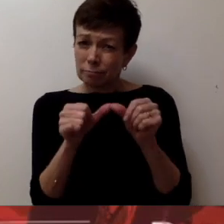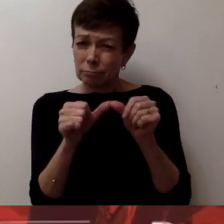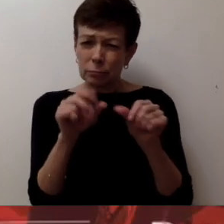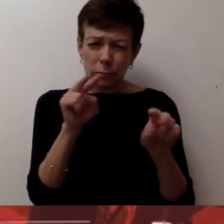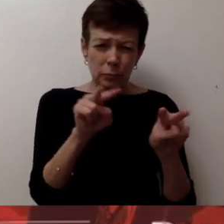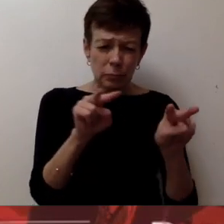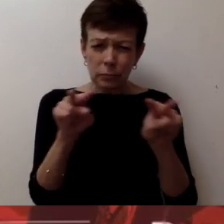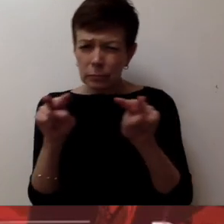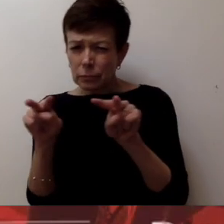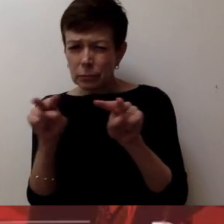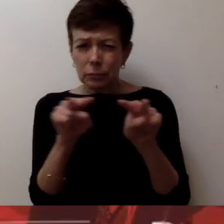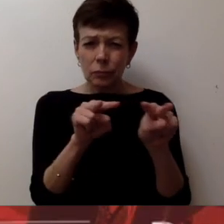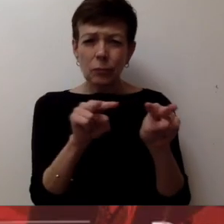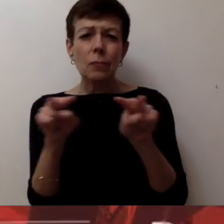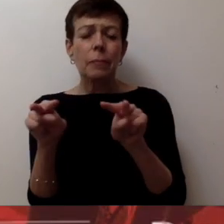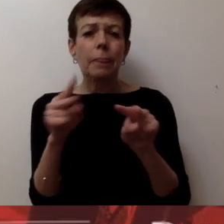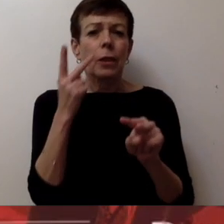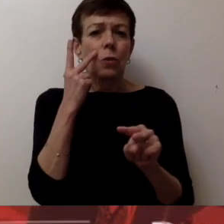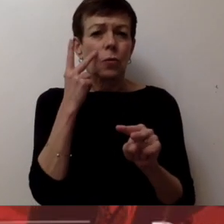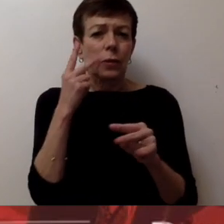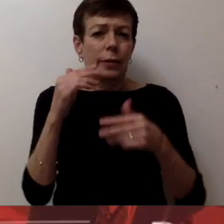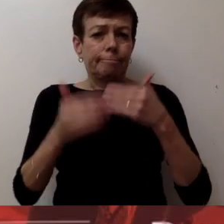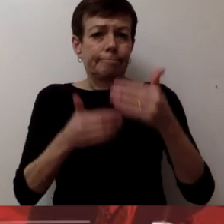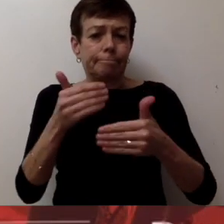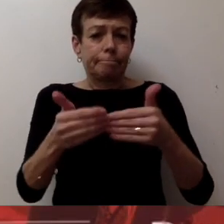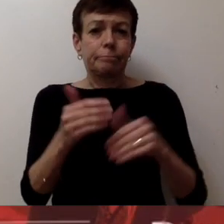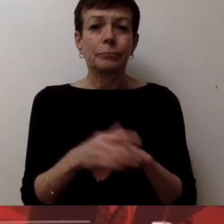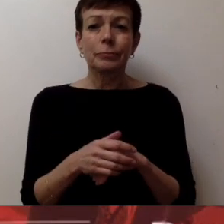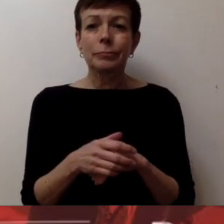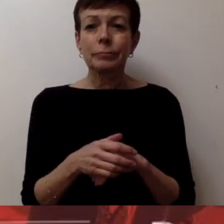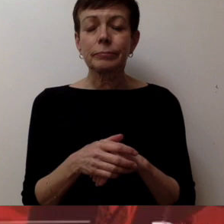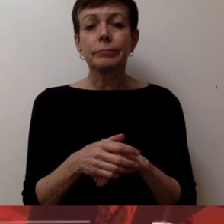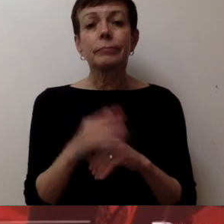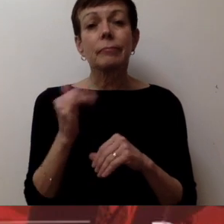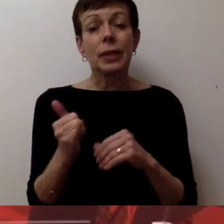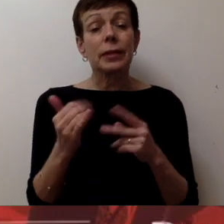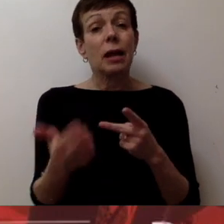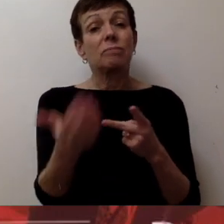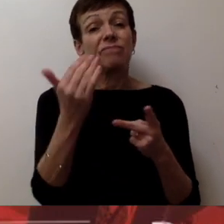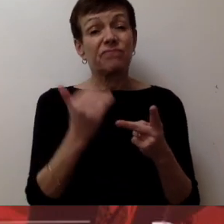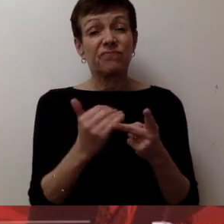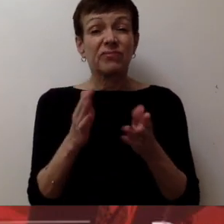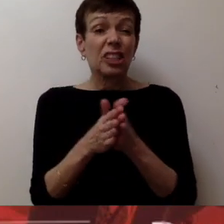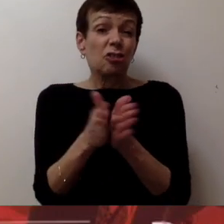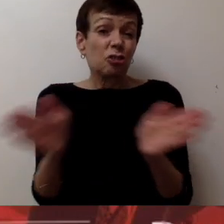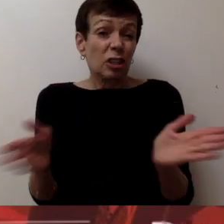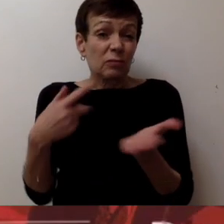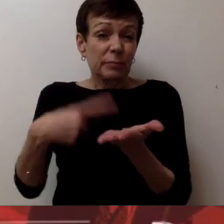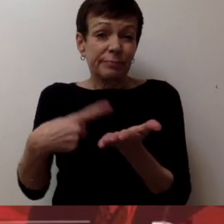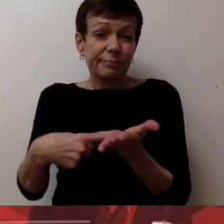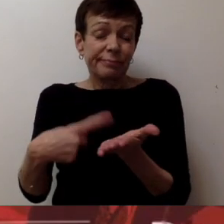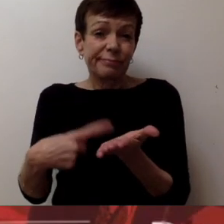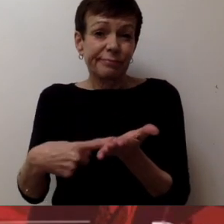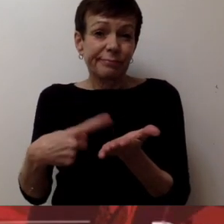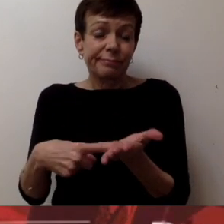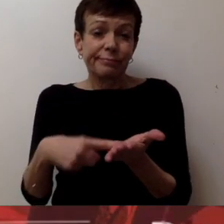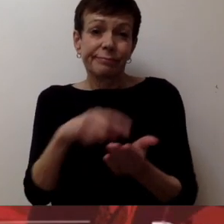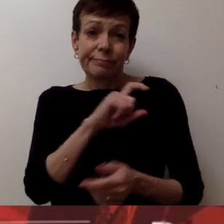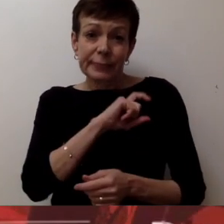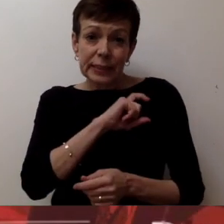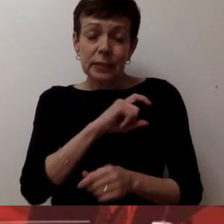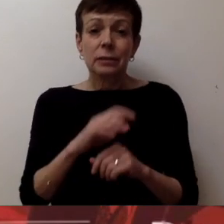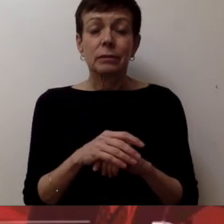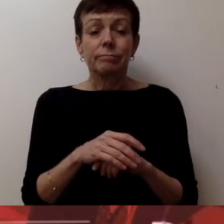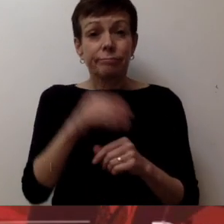brief our community on this critical issue. Just shifting into enforcement in general, as noted before,